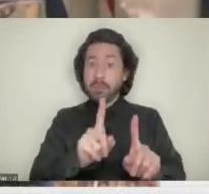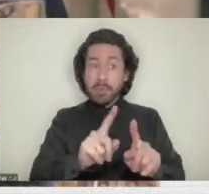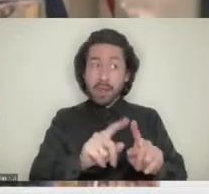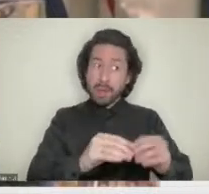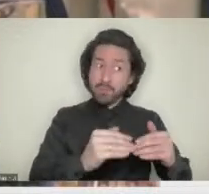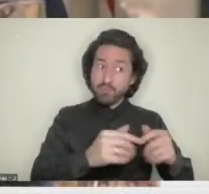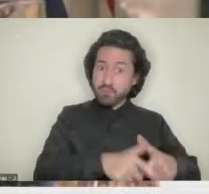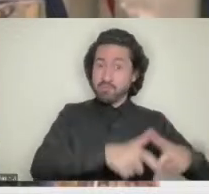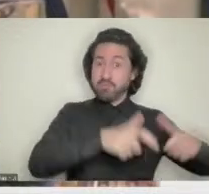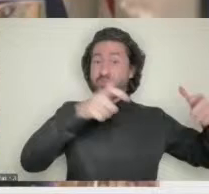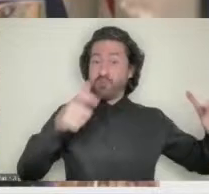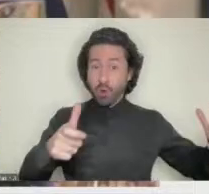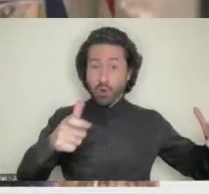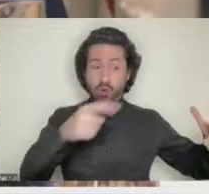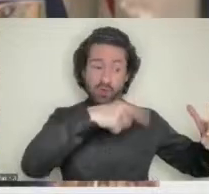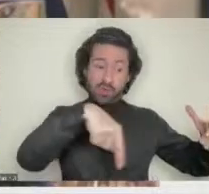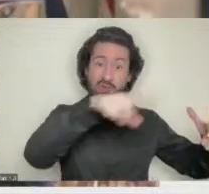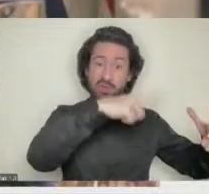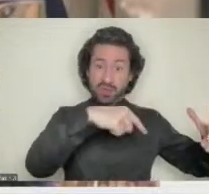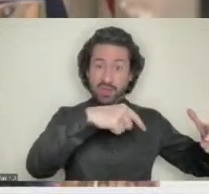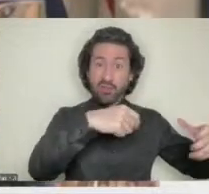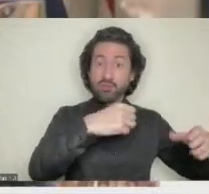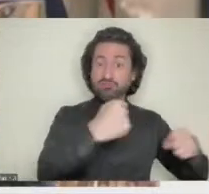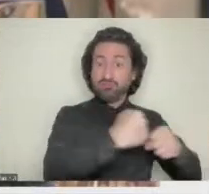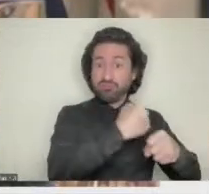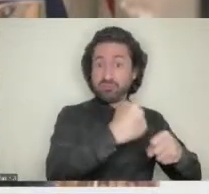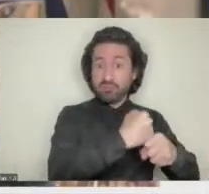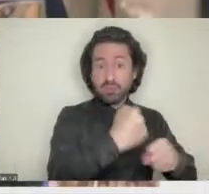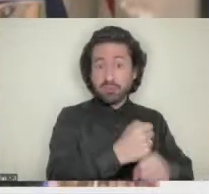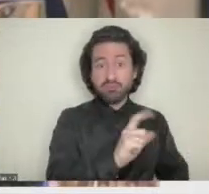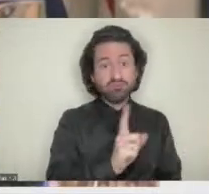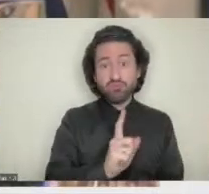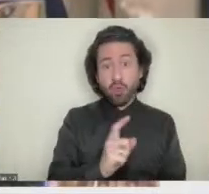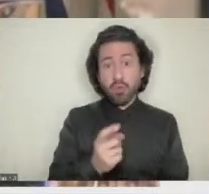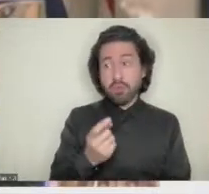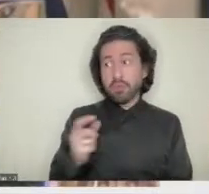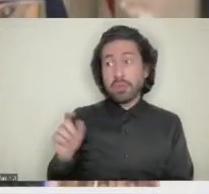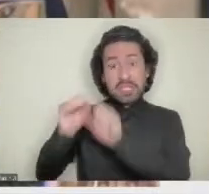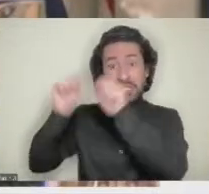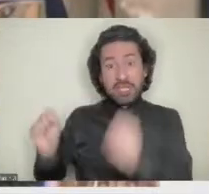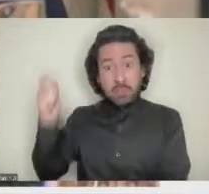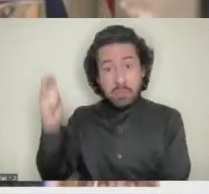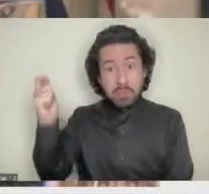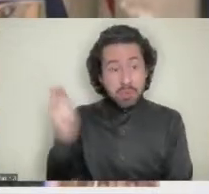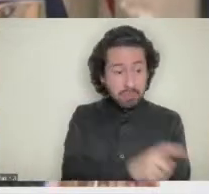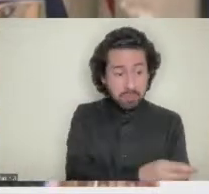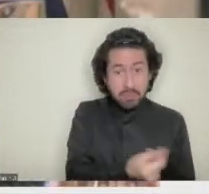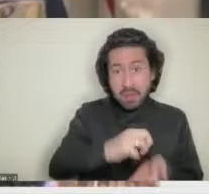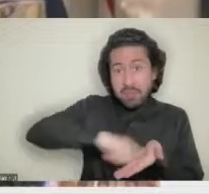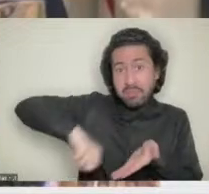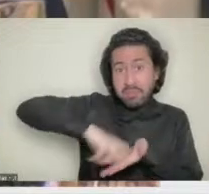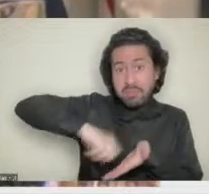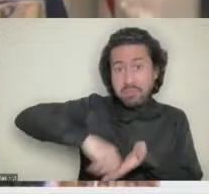population. The large majority of the economically active population does not contribute, it has no